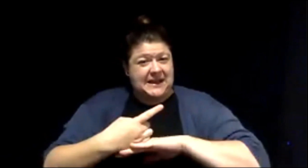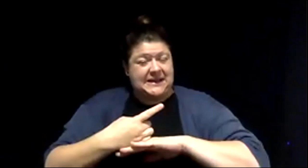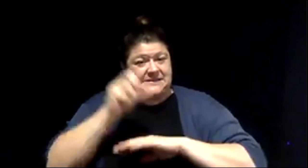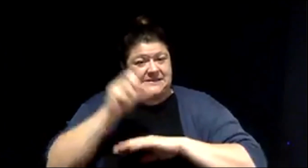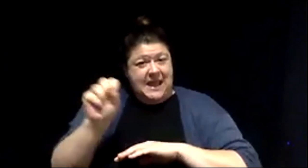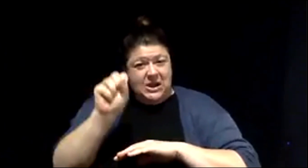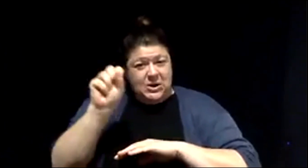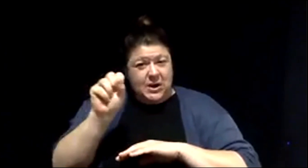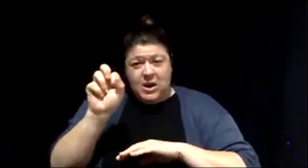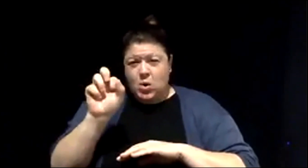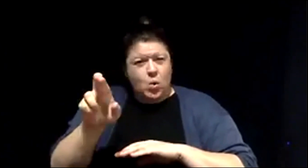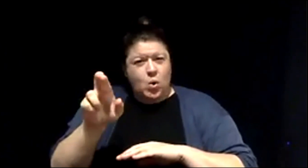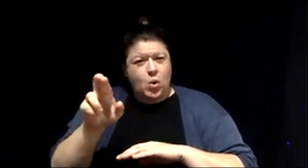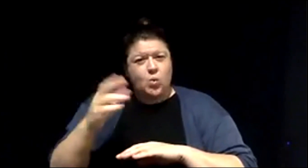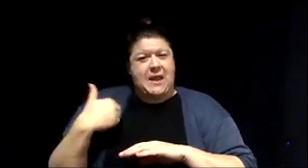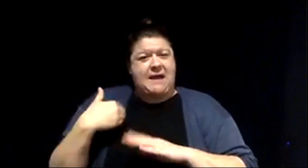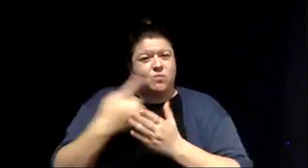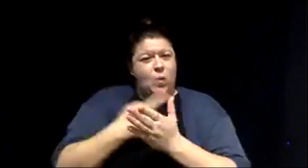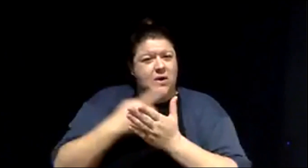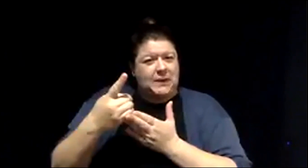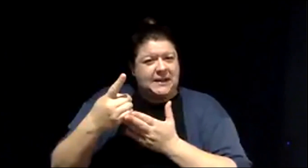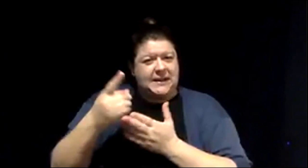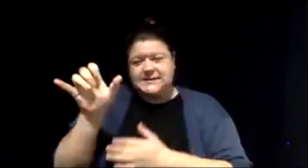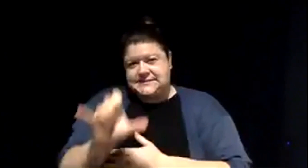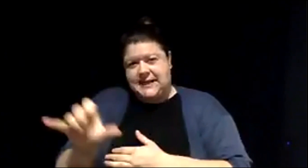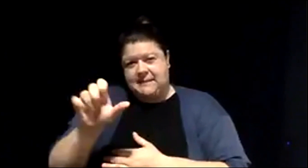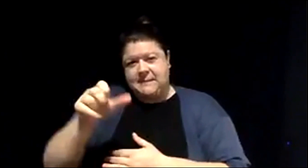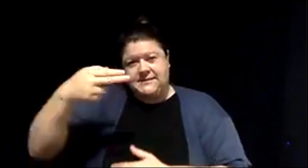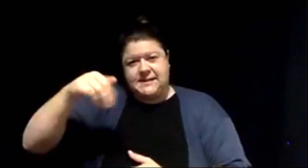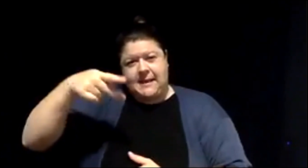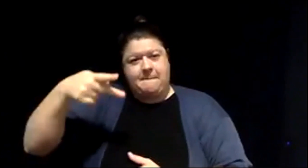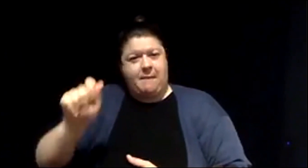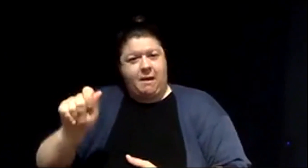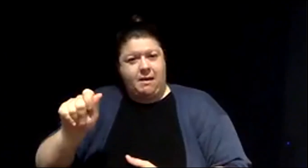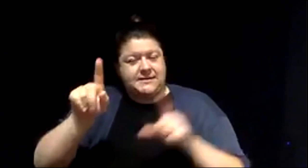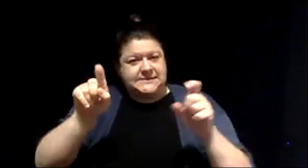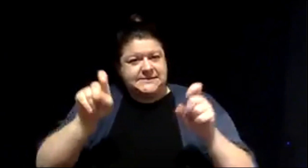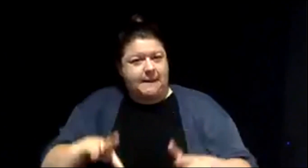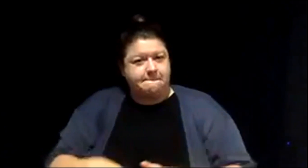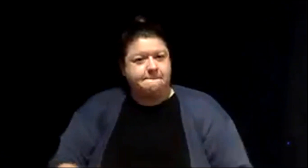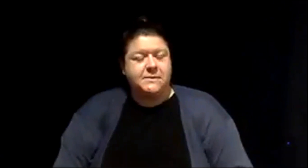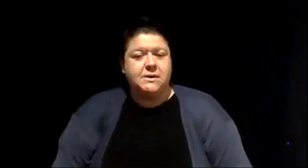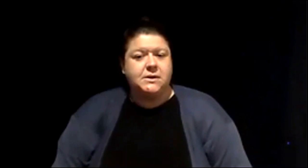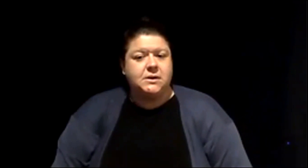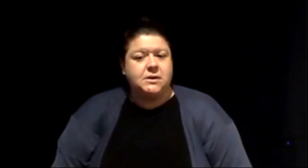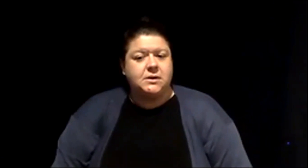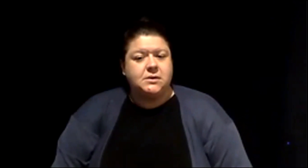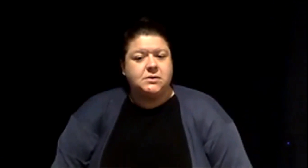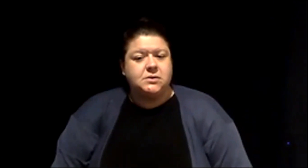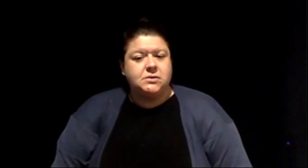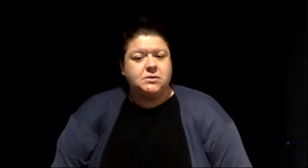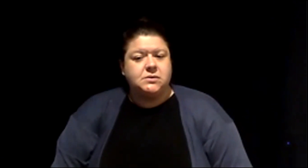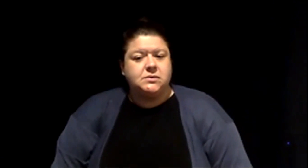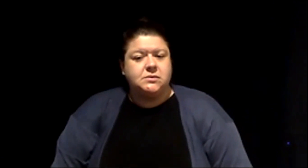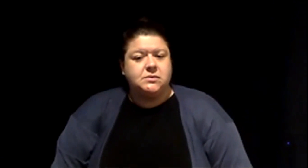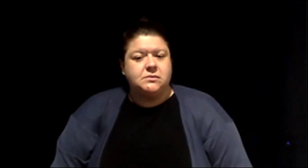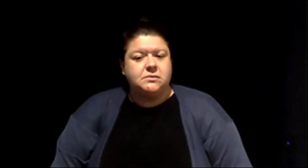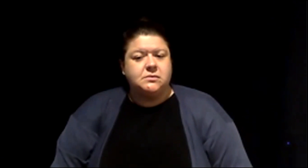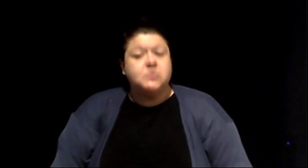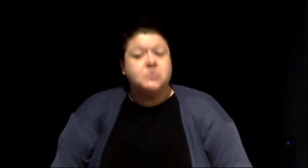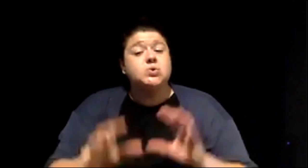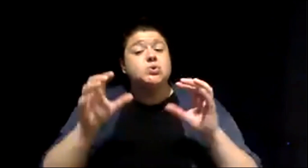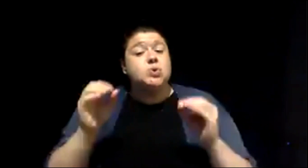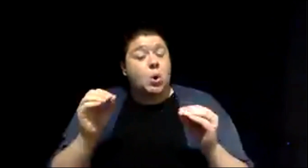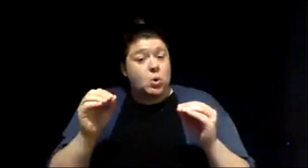week like we did with the HIPAA one? So the way that the final